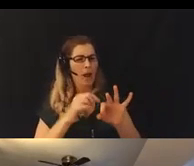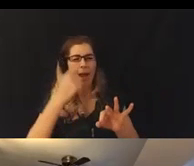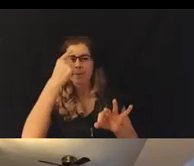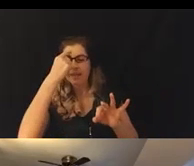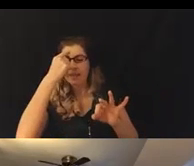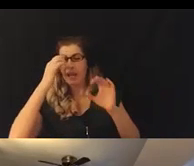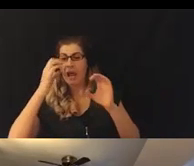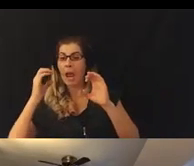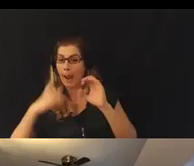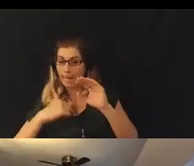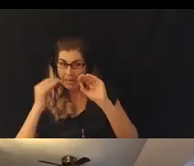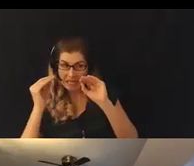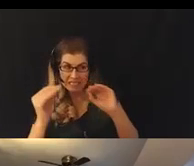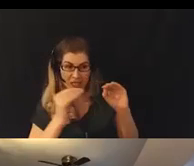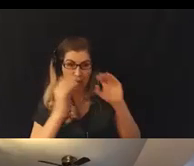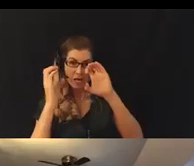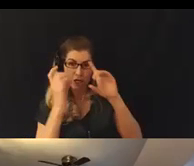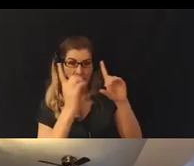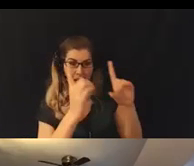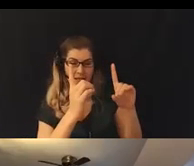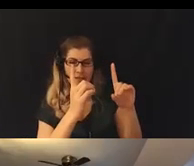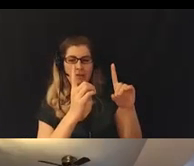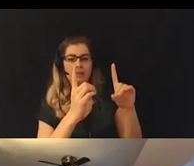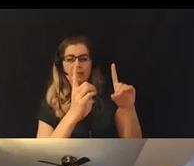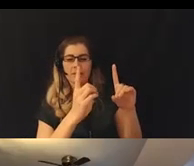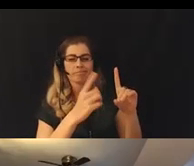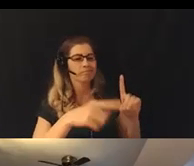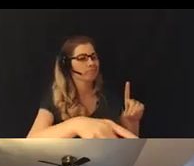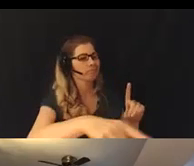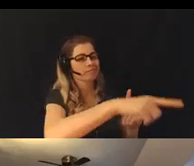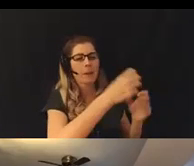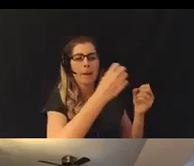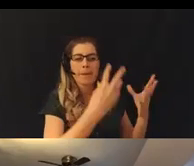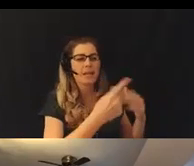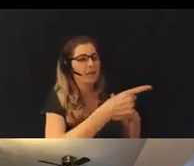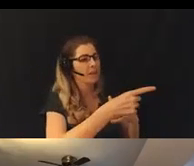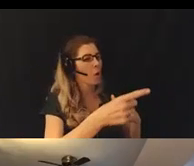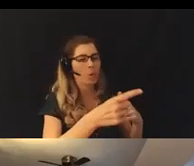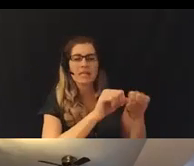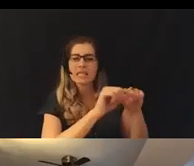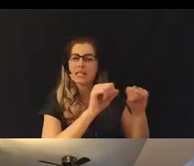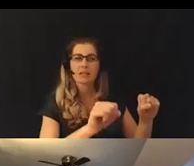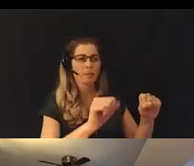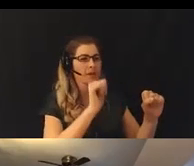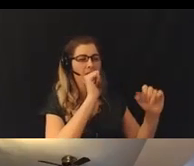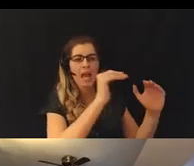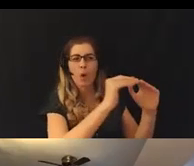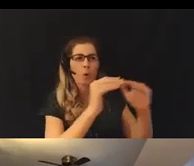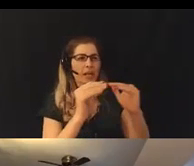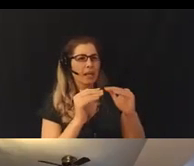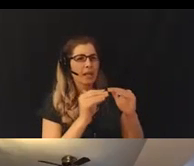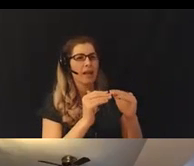understanding that there's huge systems of inequity at play with distance learning and with going back to school in person,